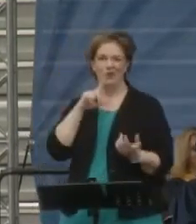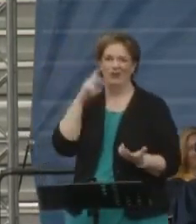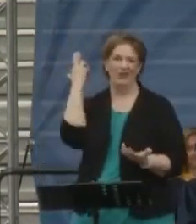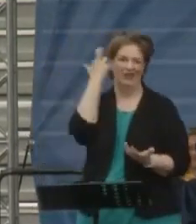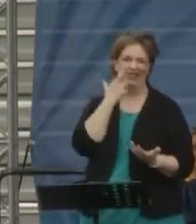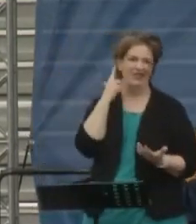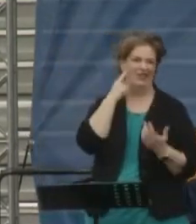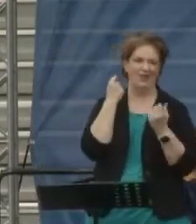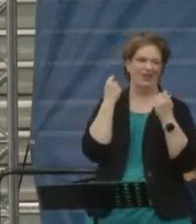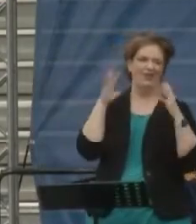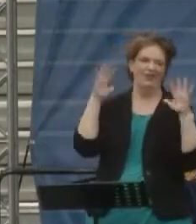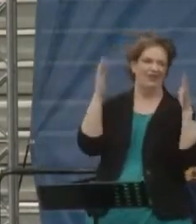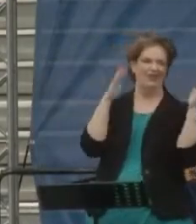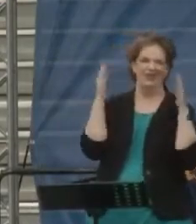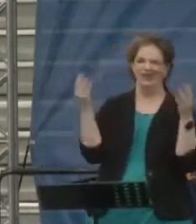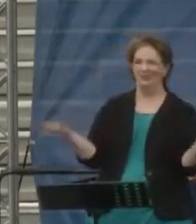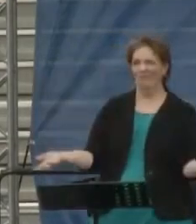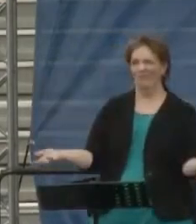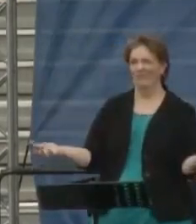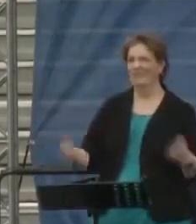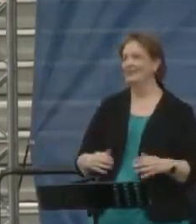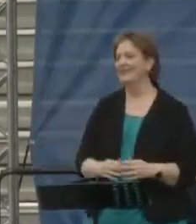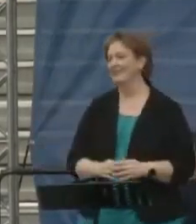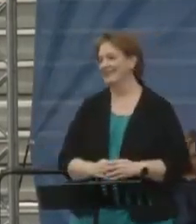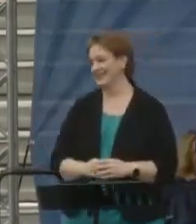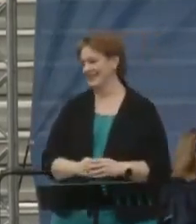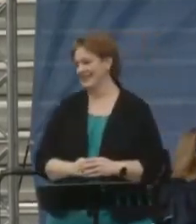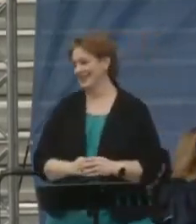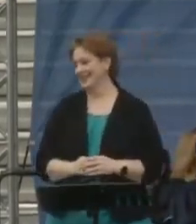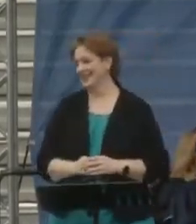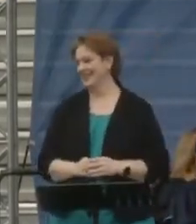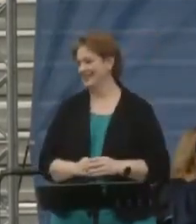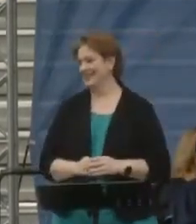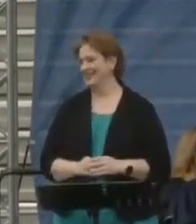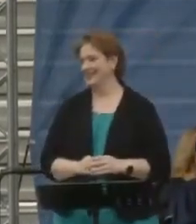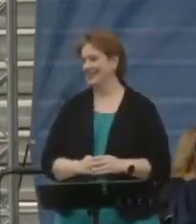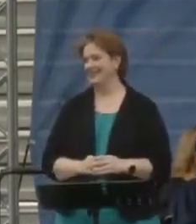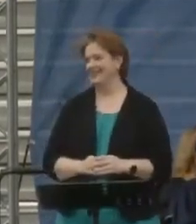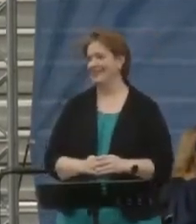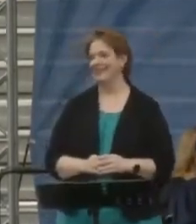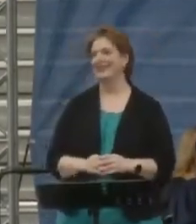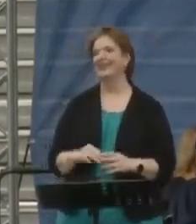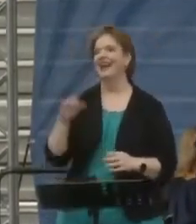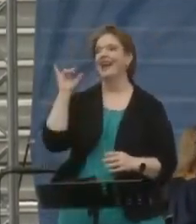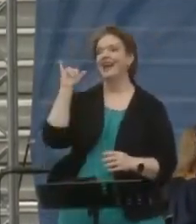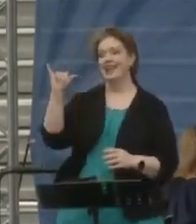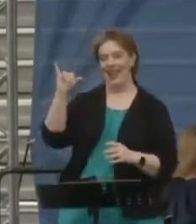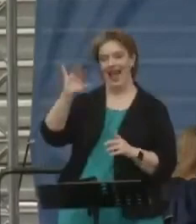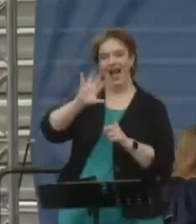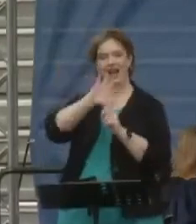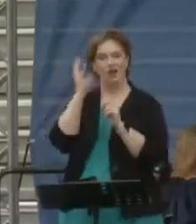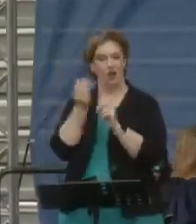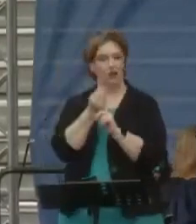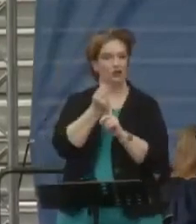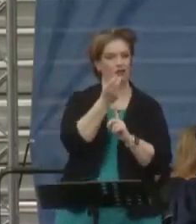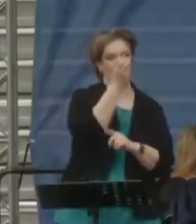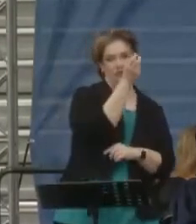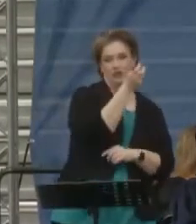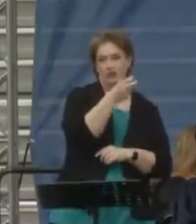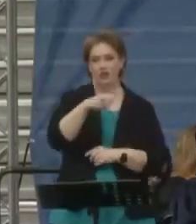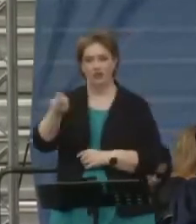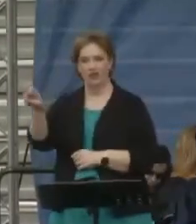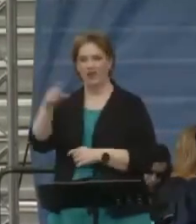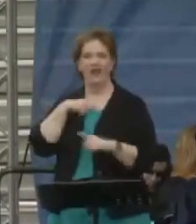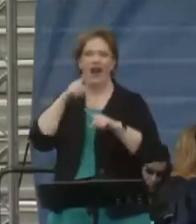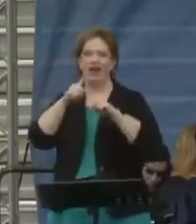And I would never have been able to make the cultural leap without intentional support from the people around